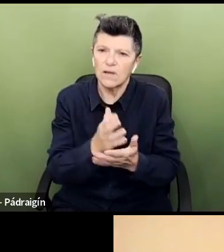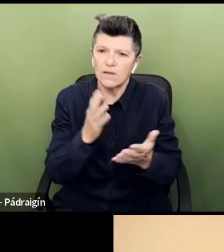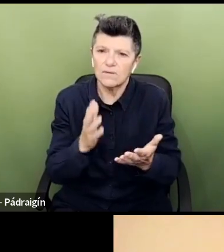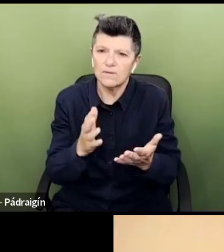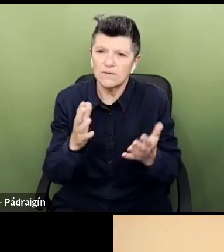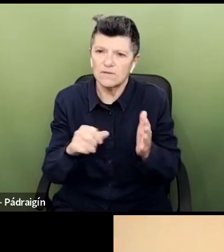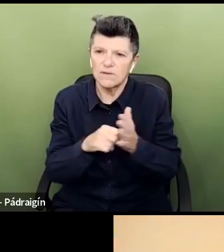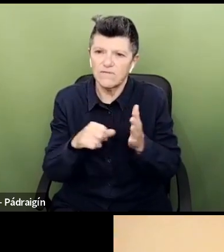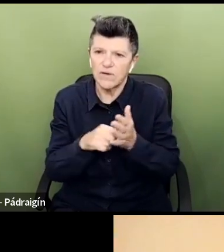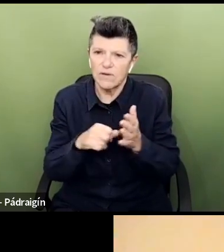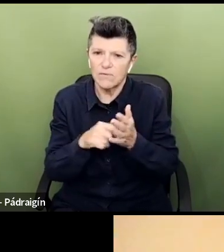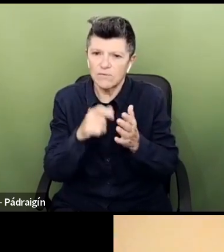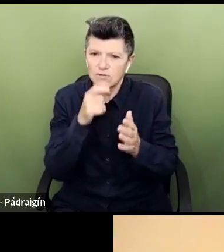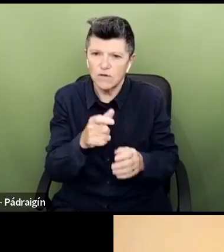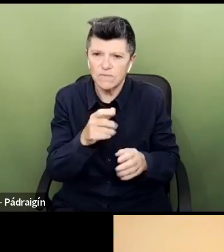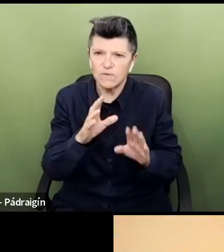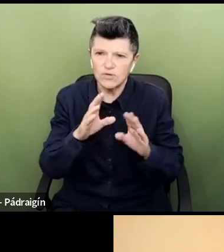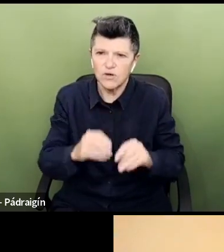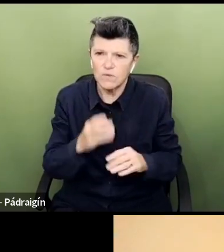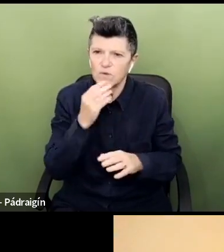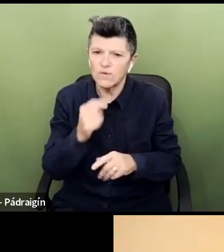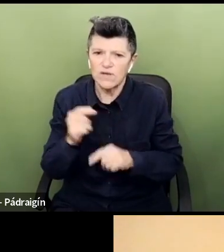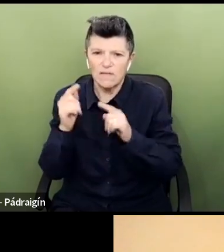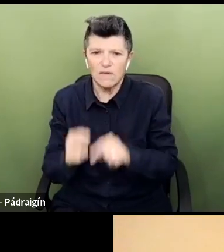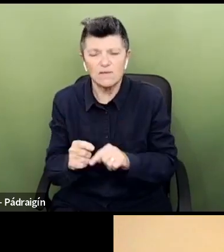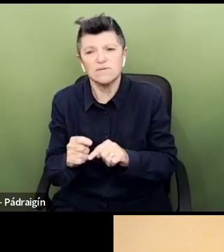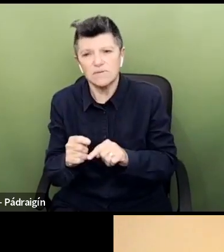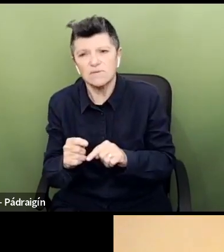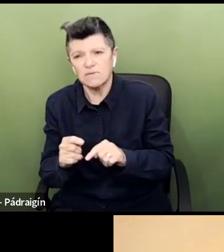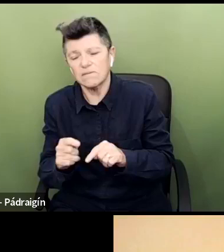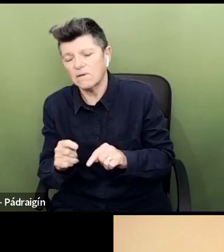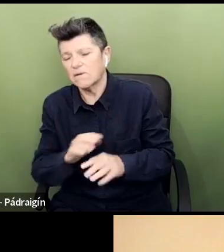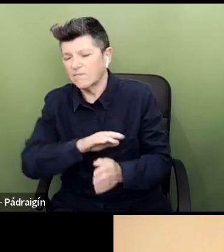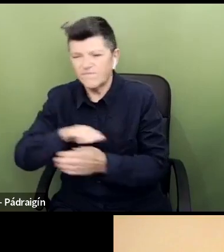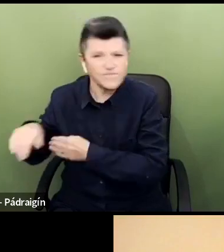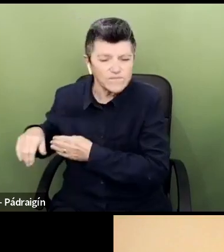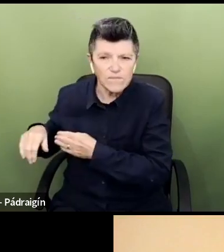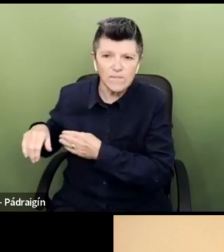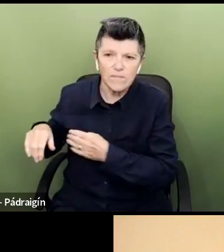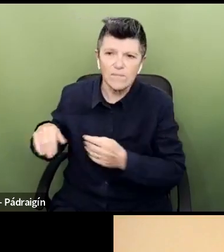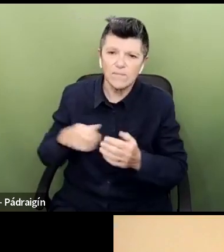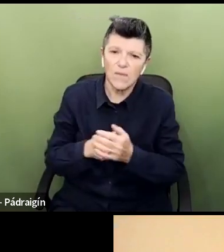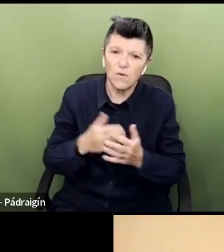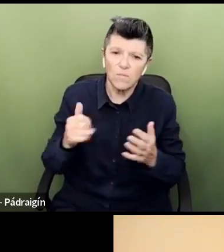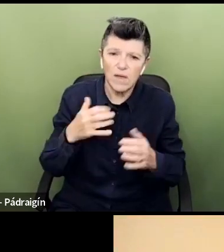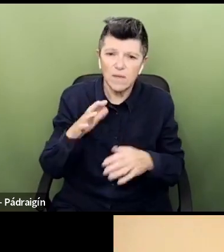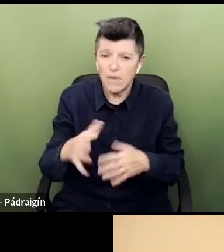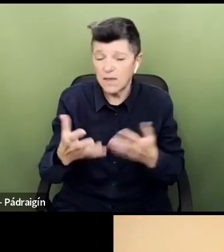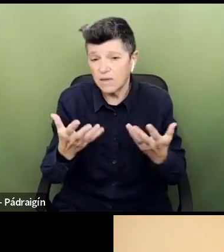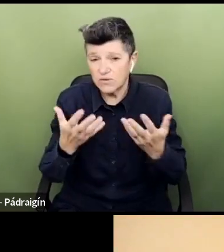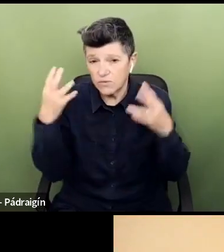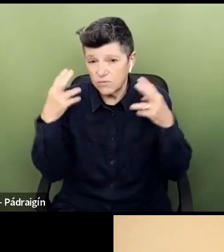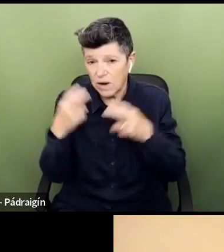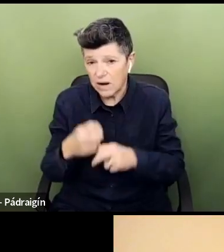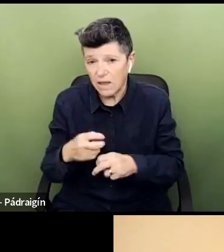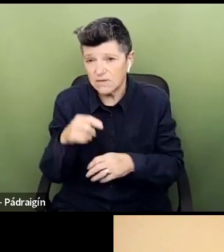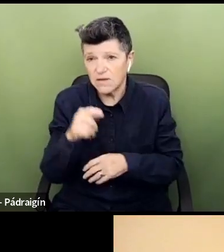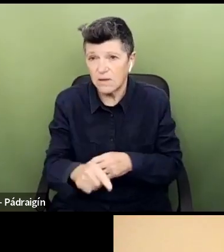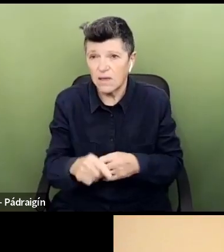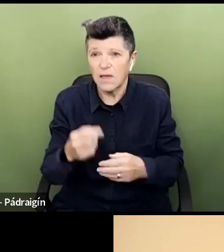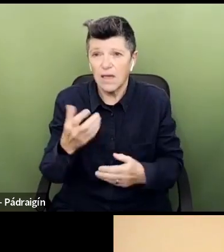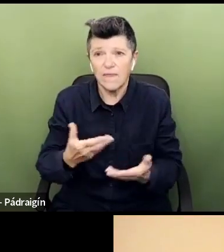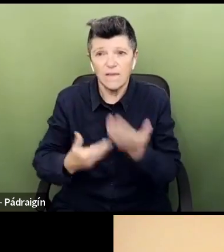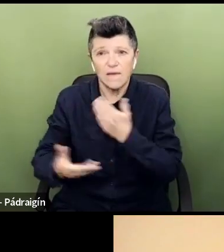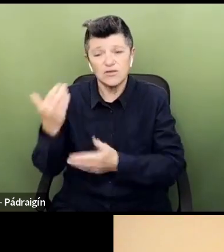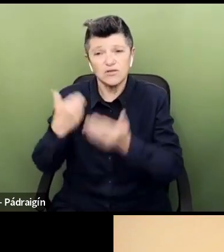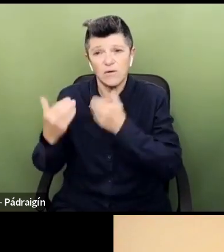should ditch it, stop using it altogether, because, or unpack it, within the kind of historical